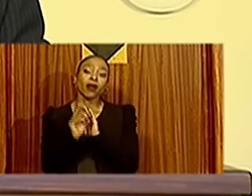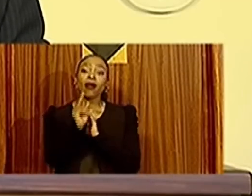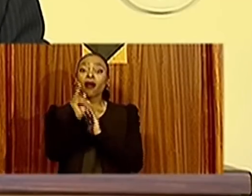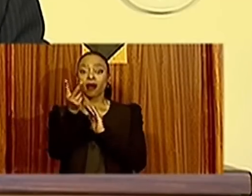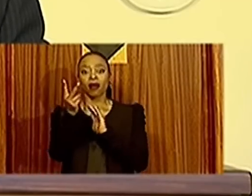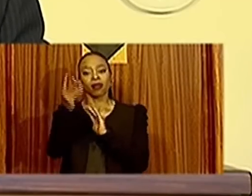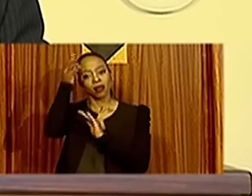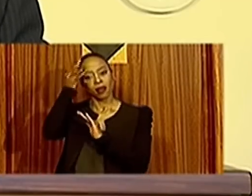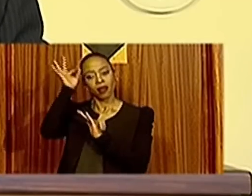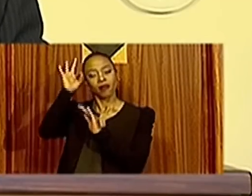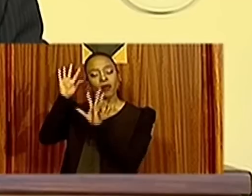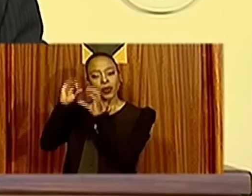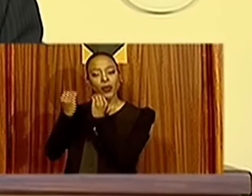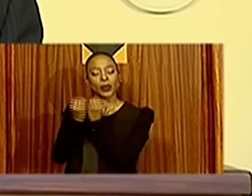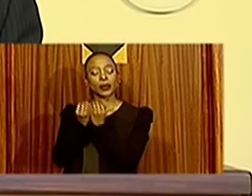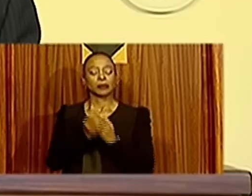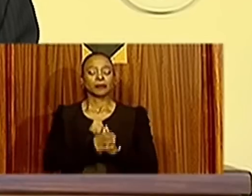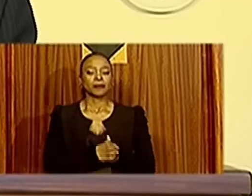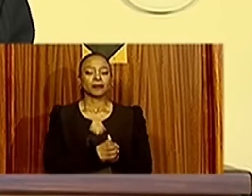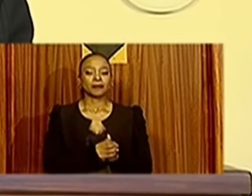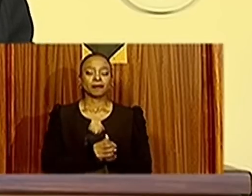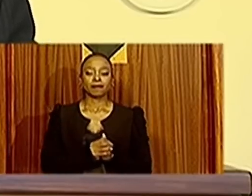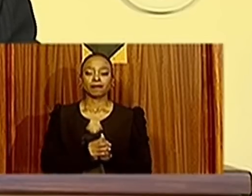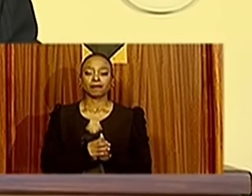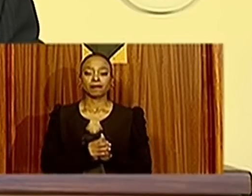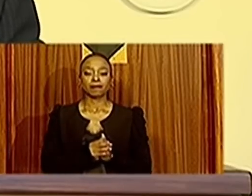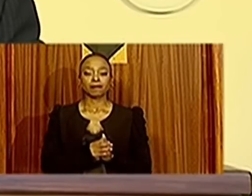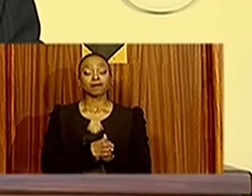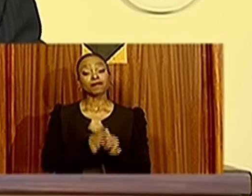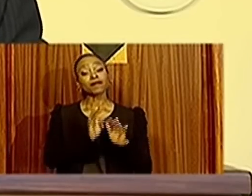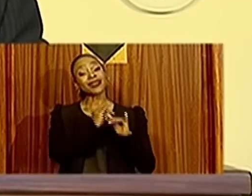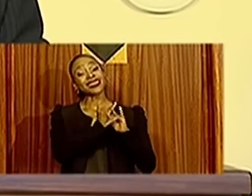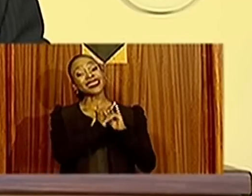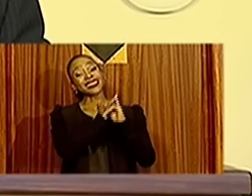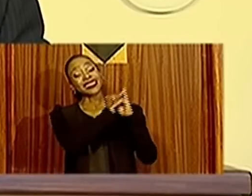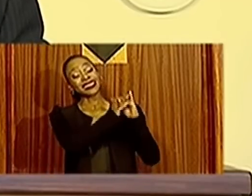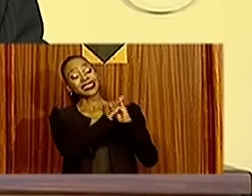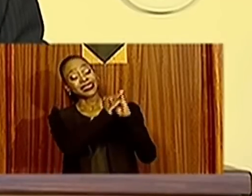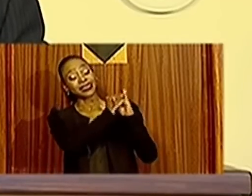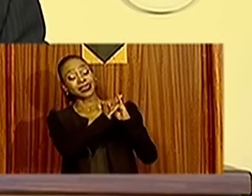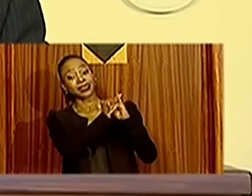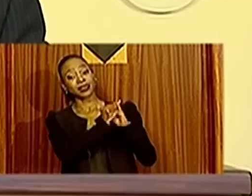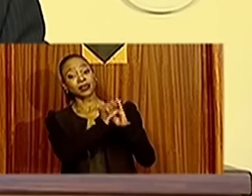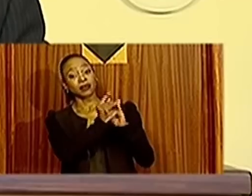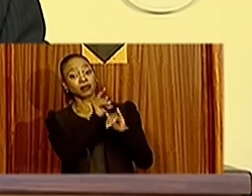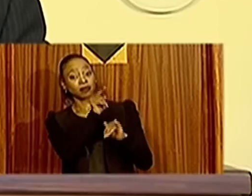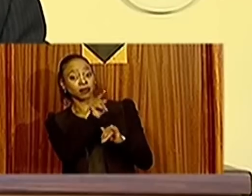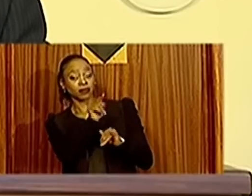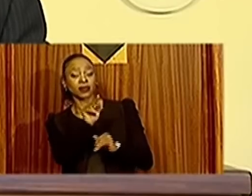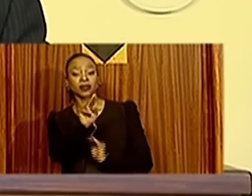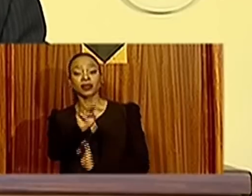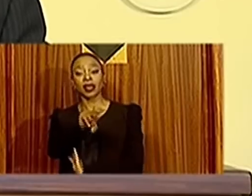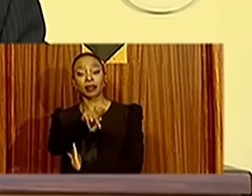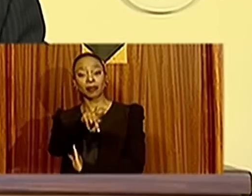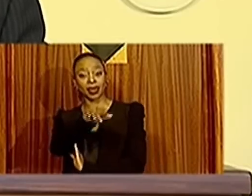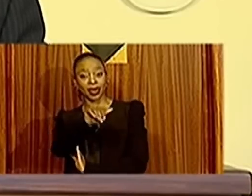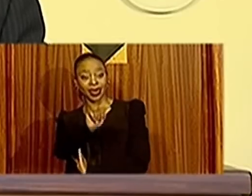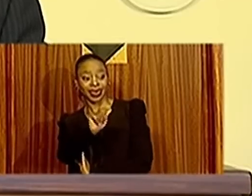bodies. Through the work of institutions like the National Prosecuting